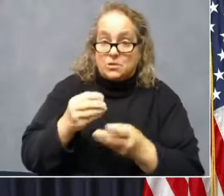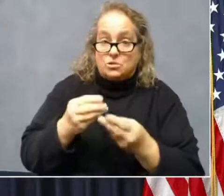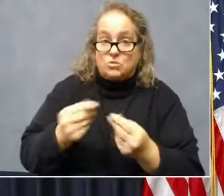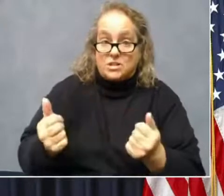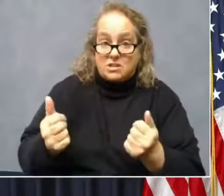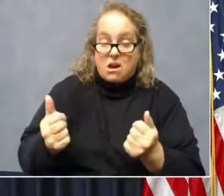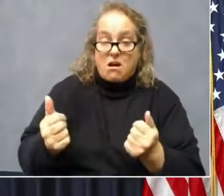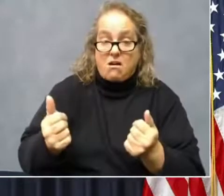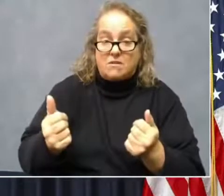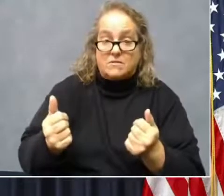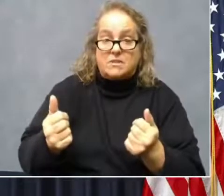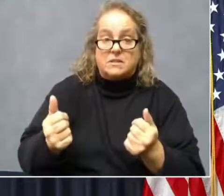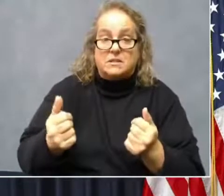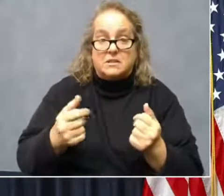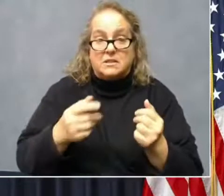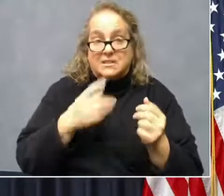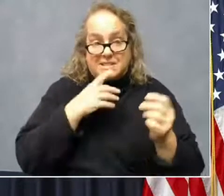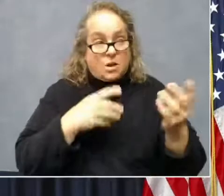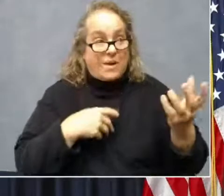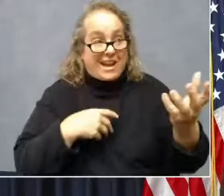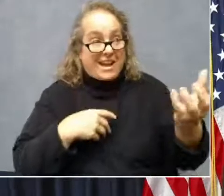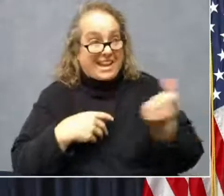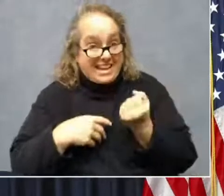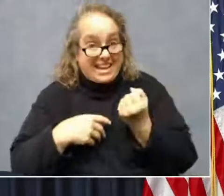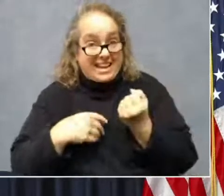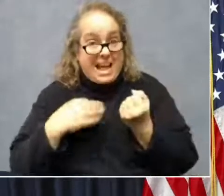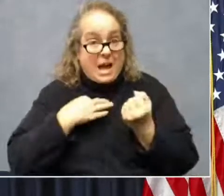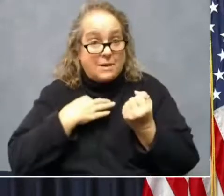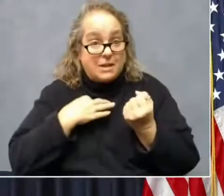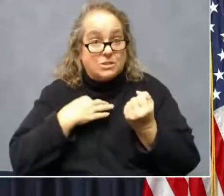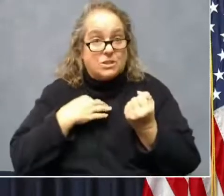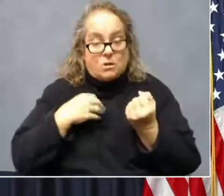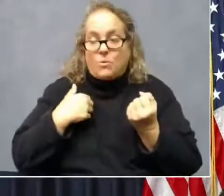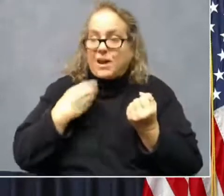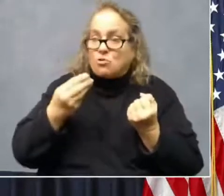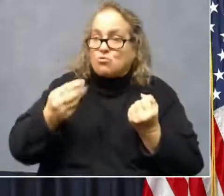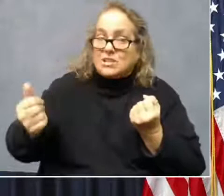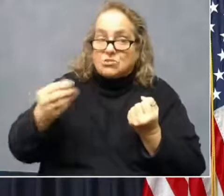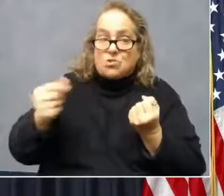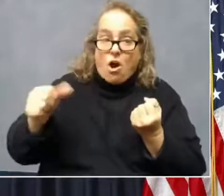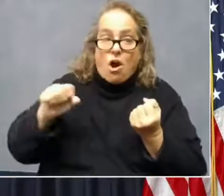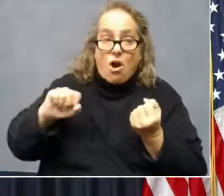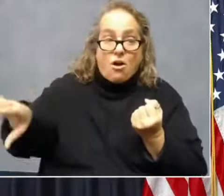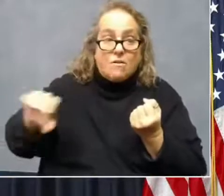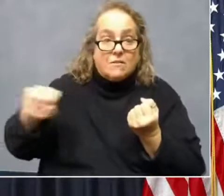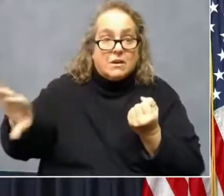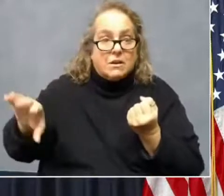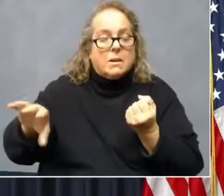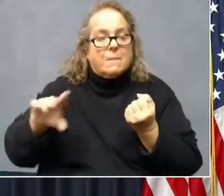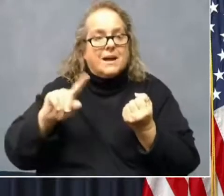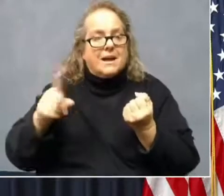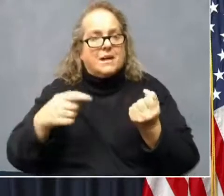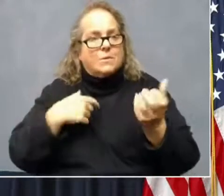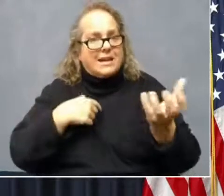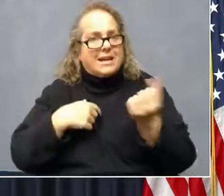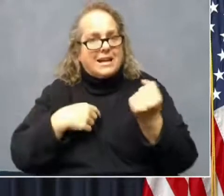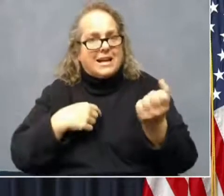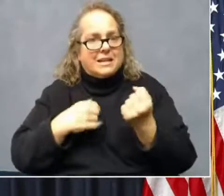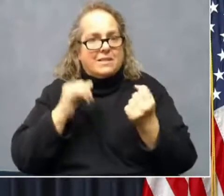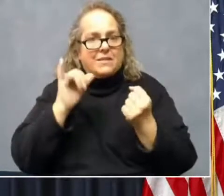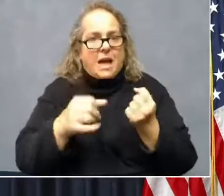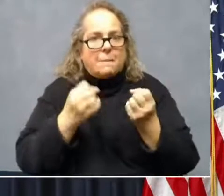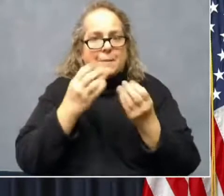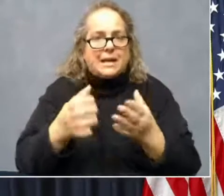out. The other challenge we have, because you think about this as you've had this many claims and you've had this much time, how are there